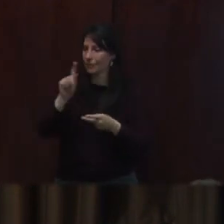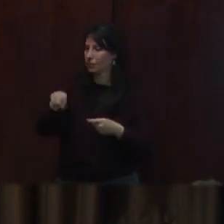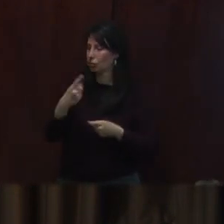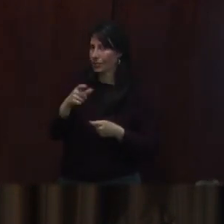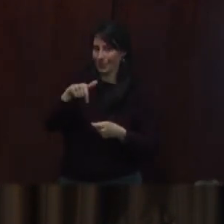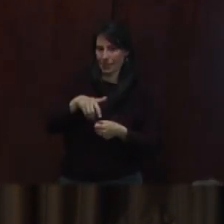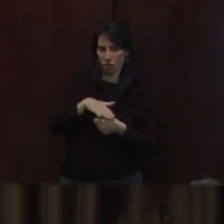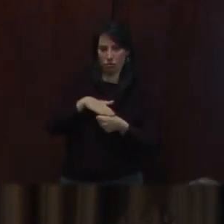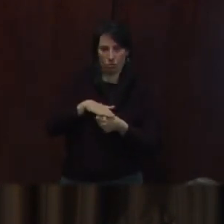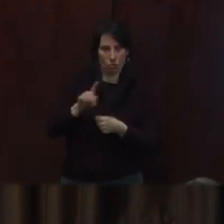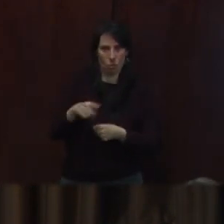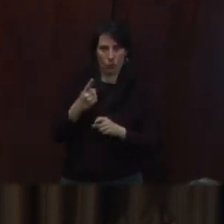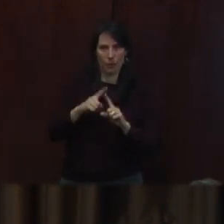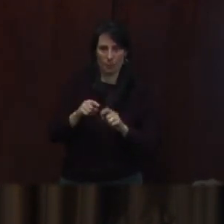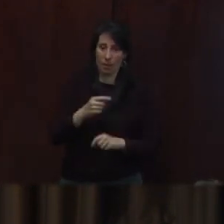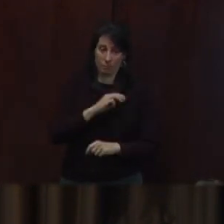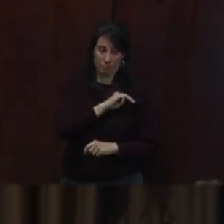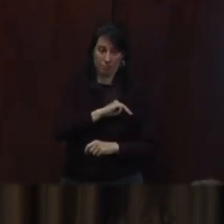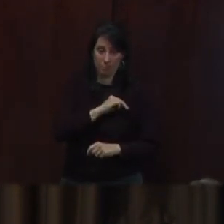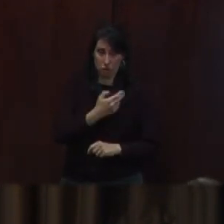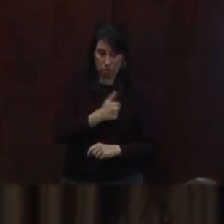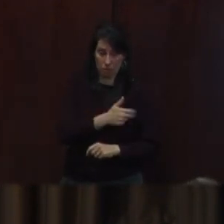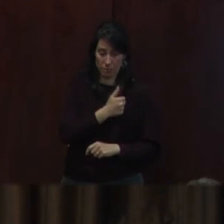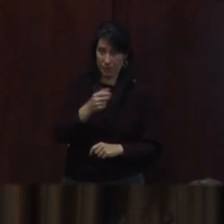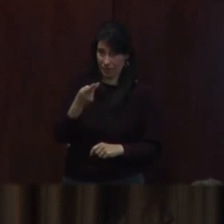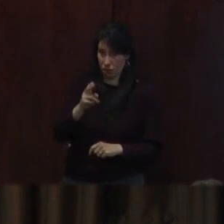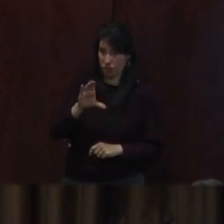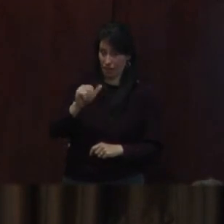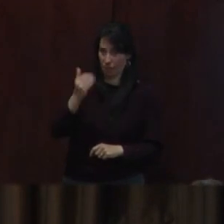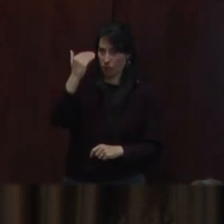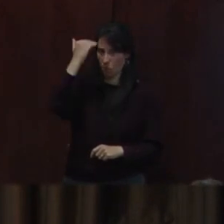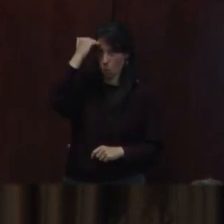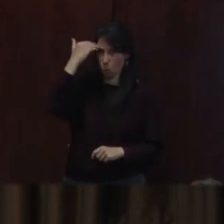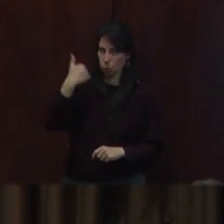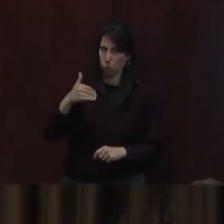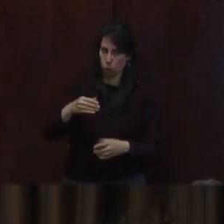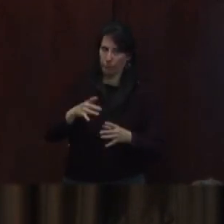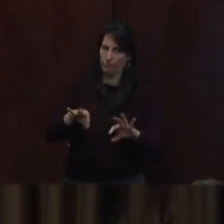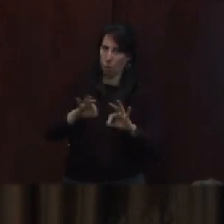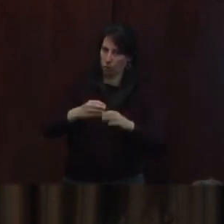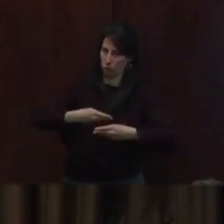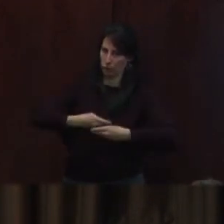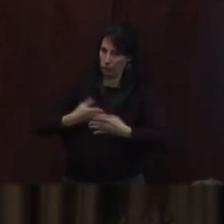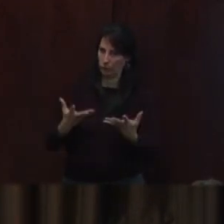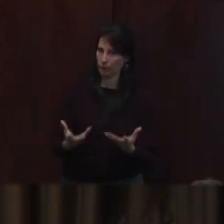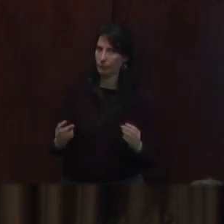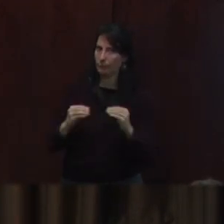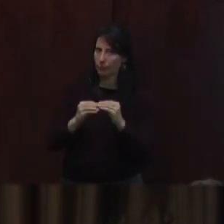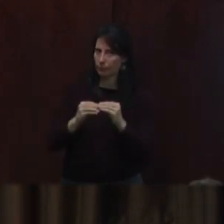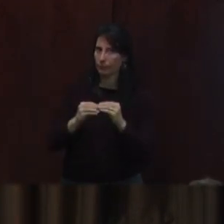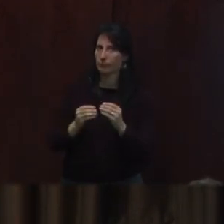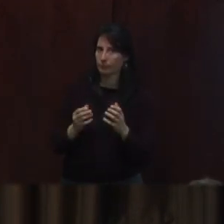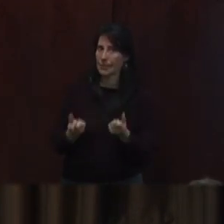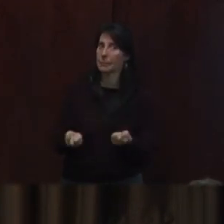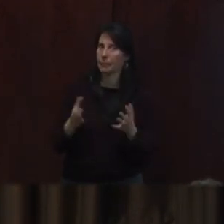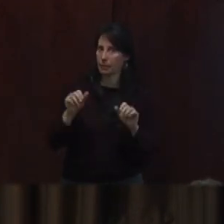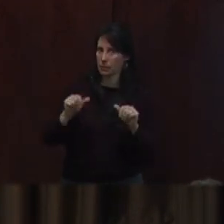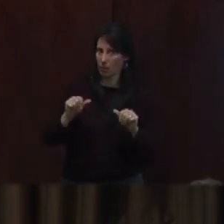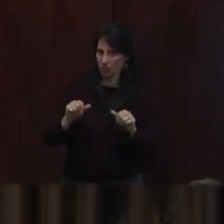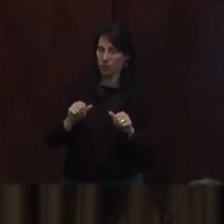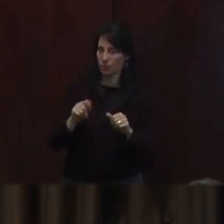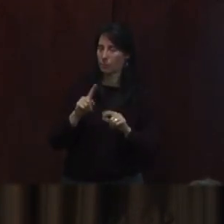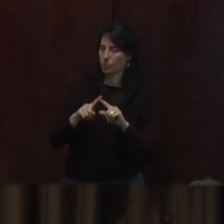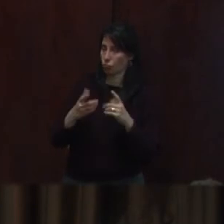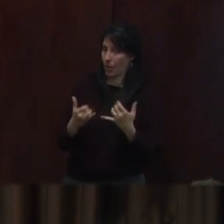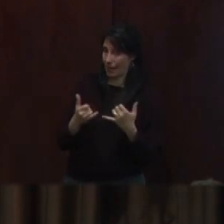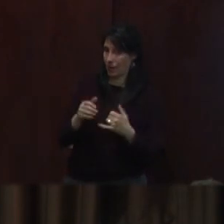the importance of getting it out into the region. So right now that collaborative includes health departments, community health centers, and the